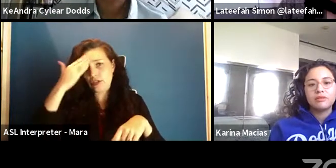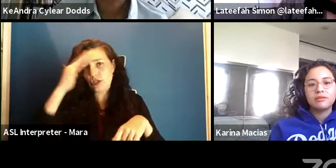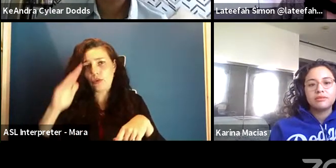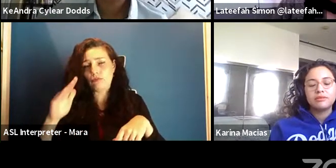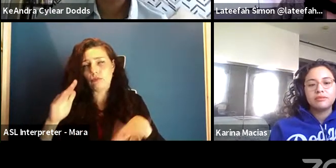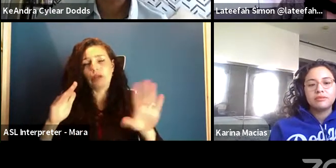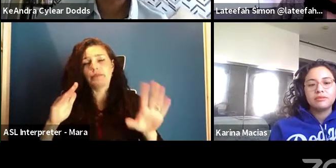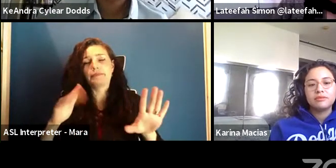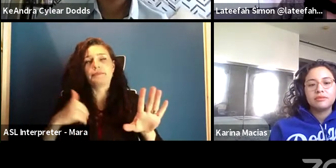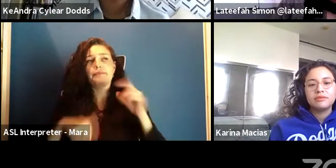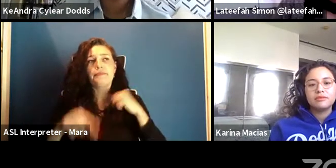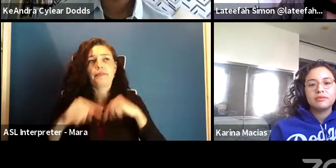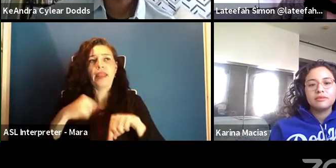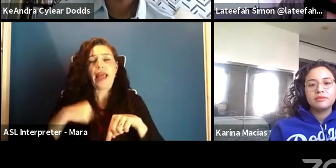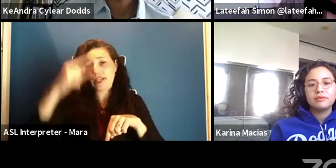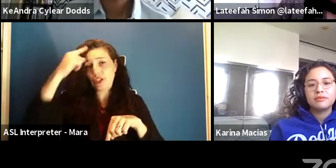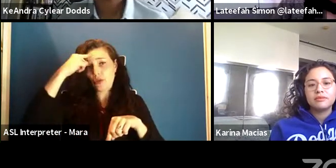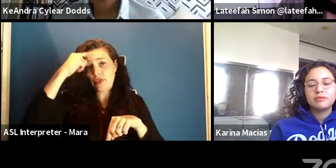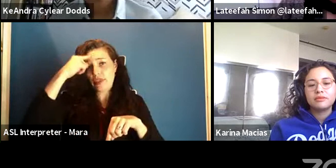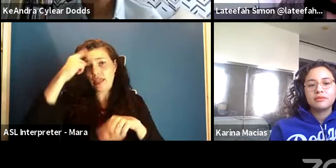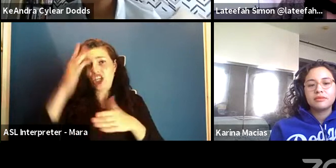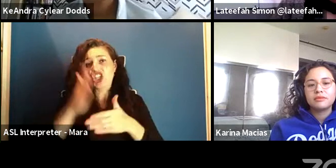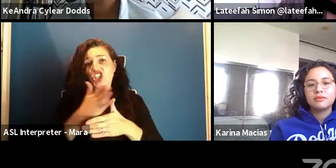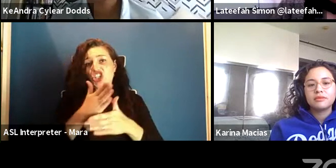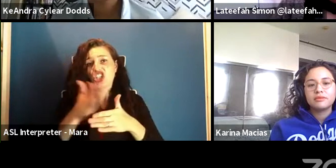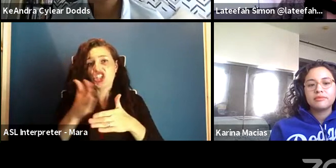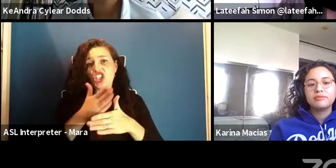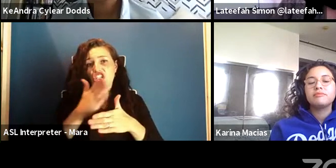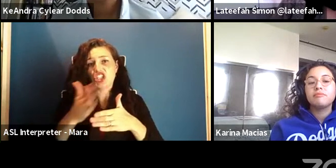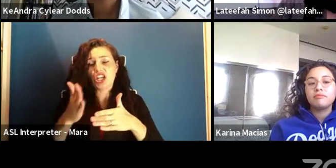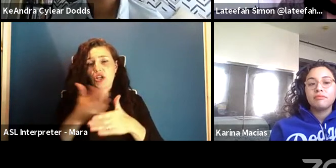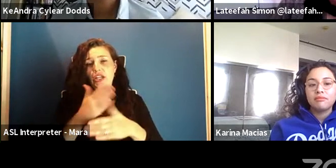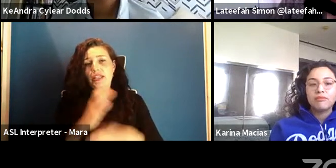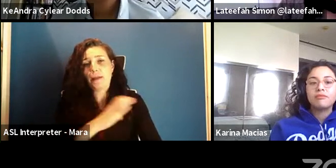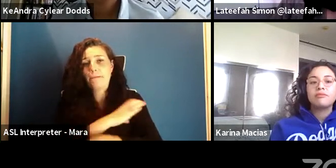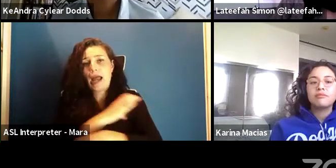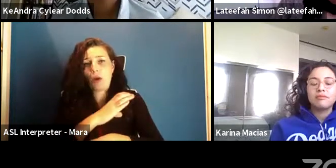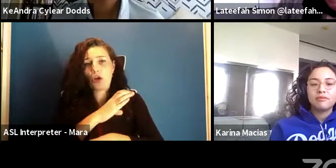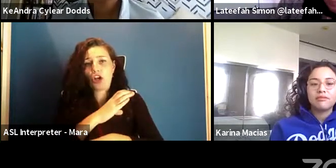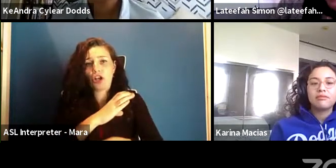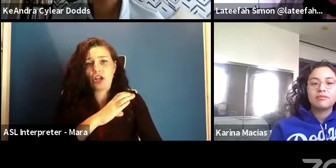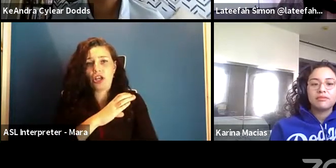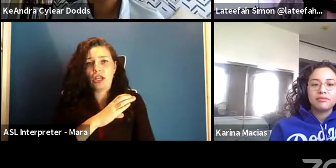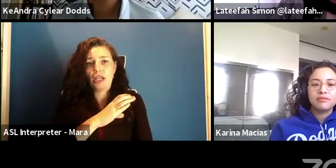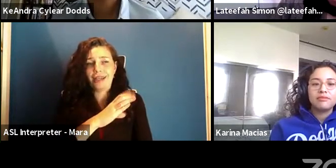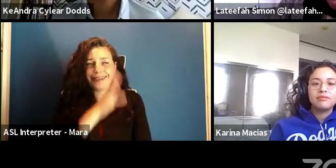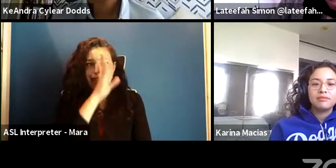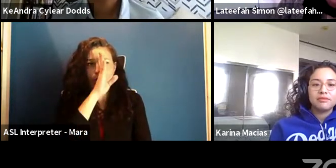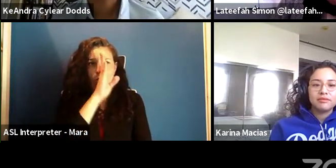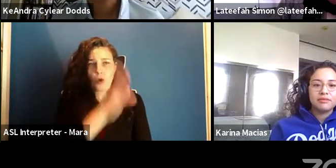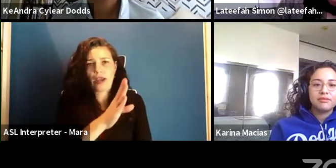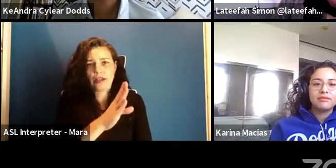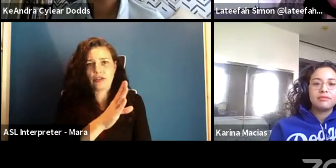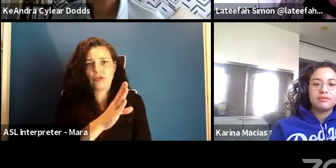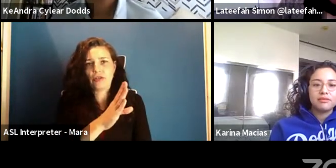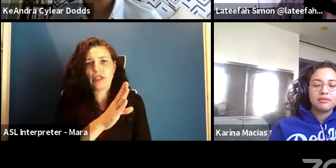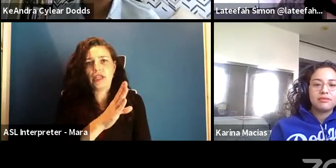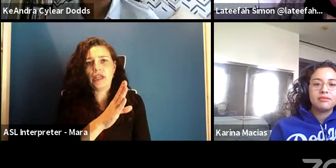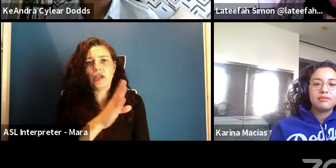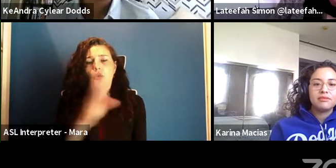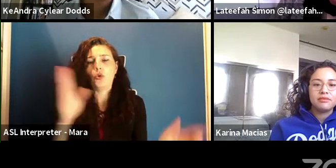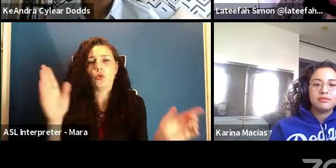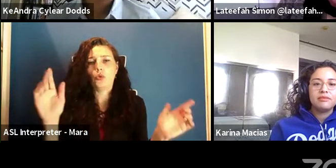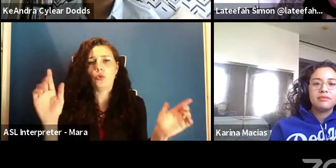power directly reduces the harm. I'd say that the public